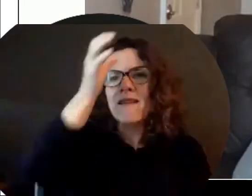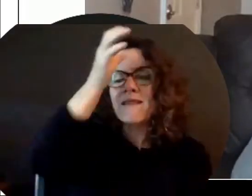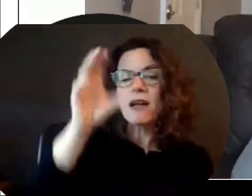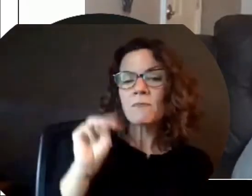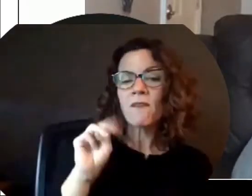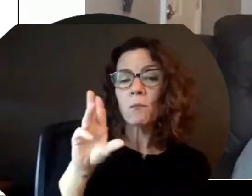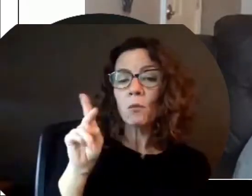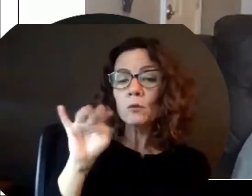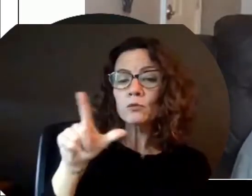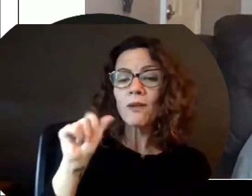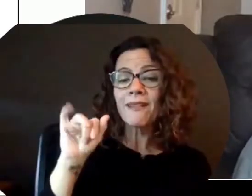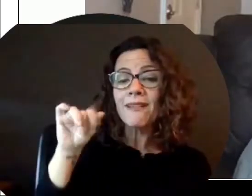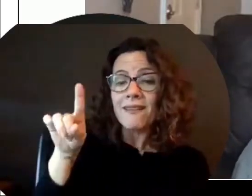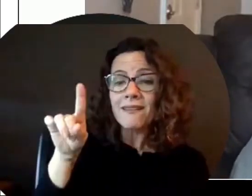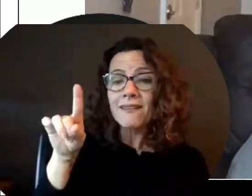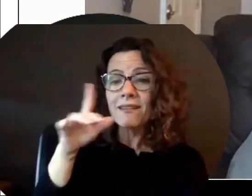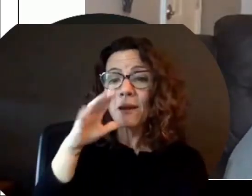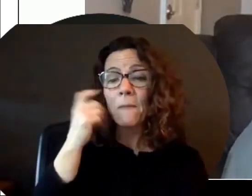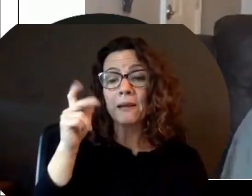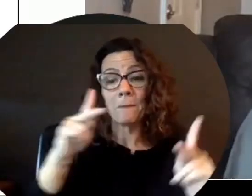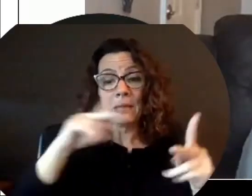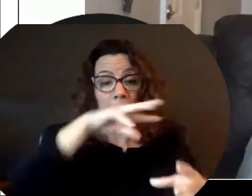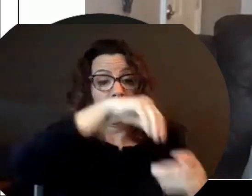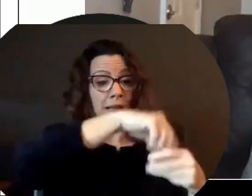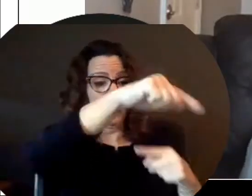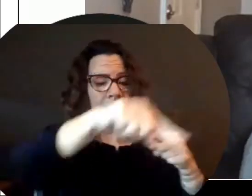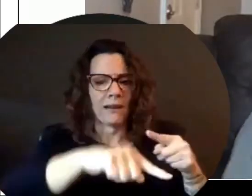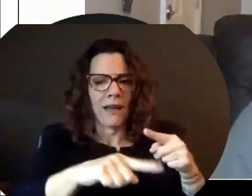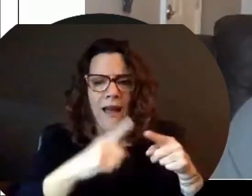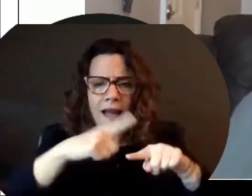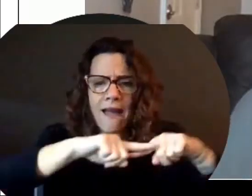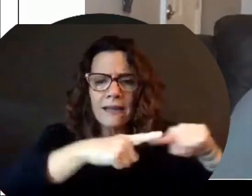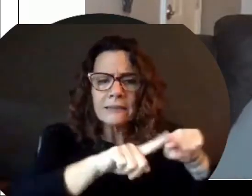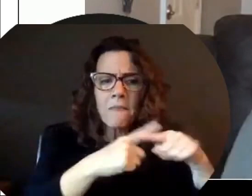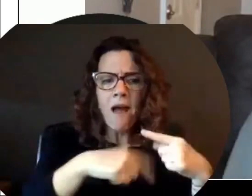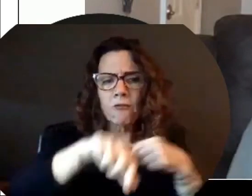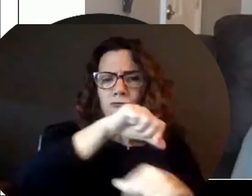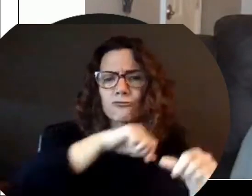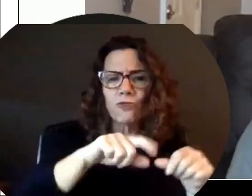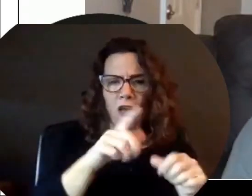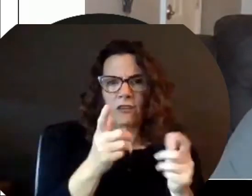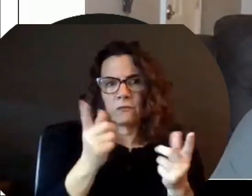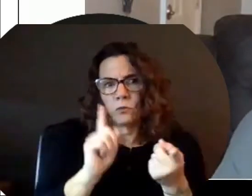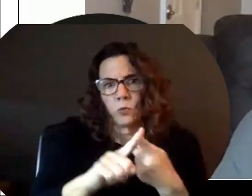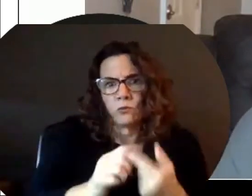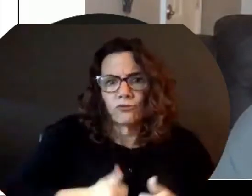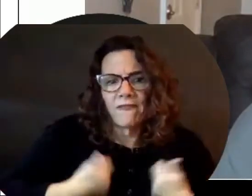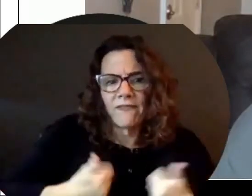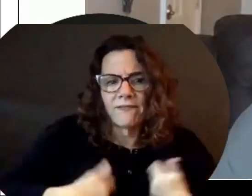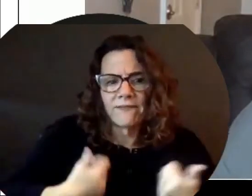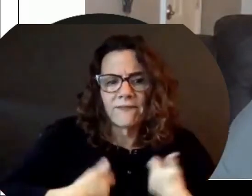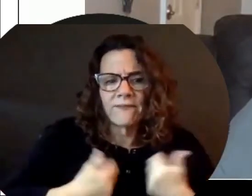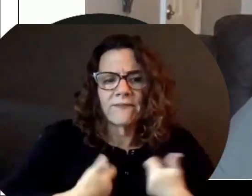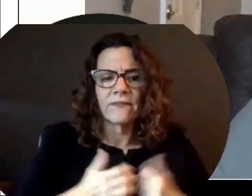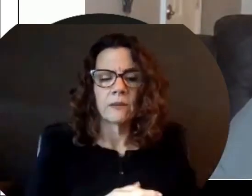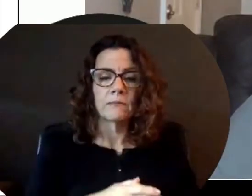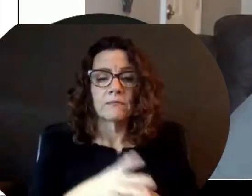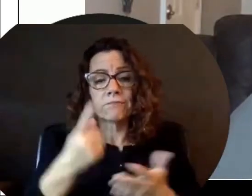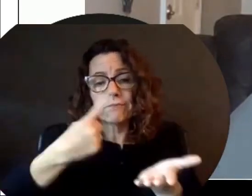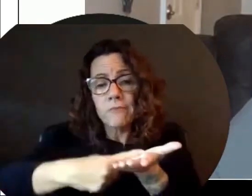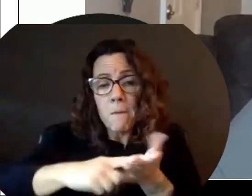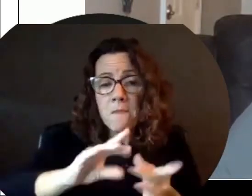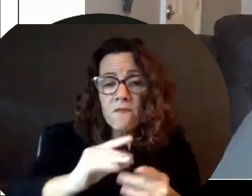net? For example, black folks stick together in case there's race conflicts. And so those things are